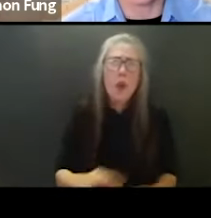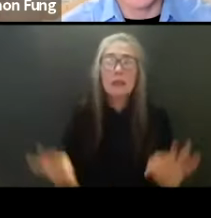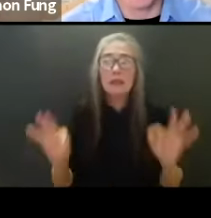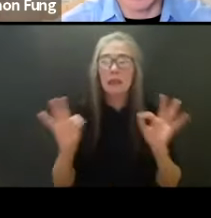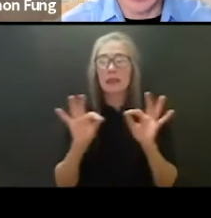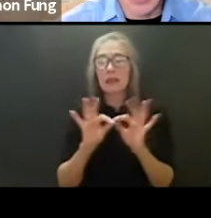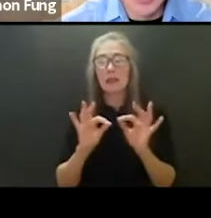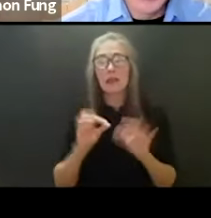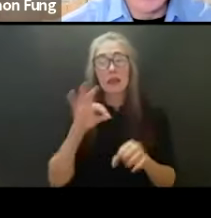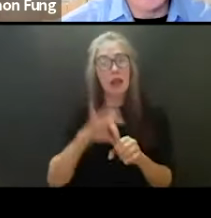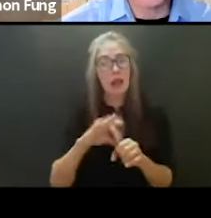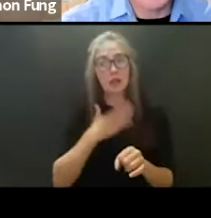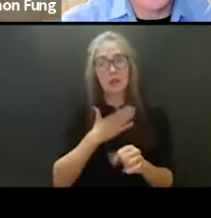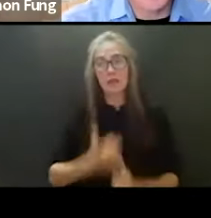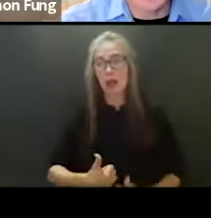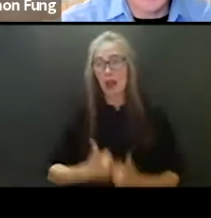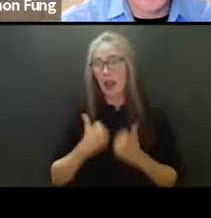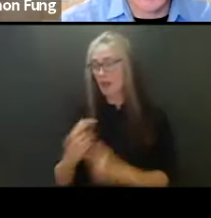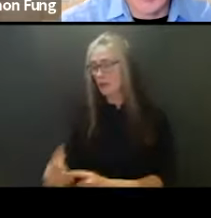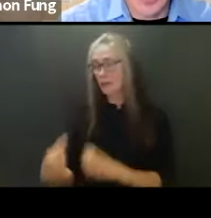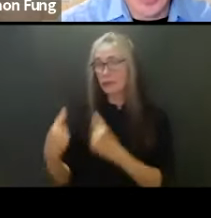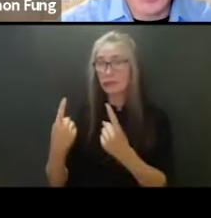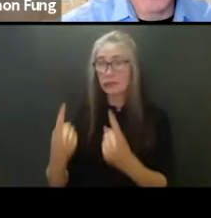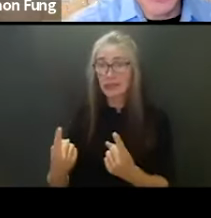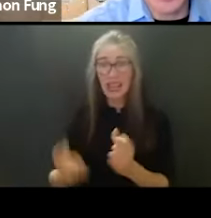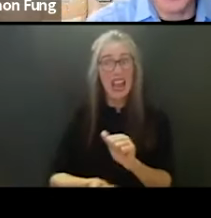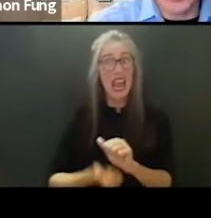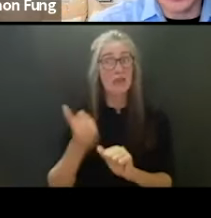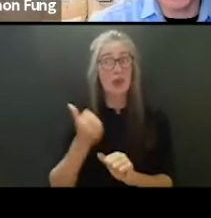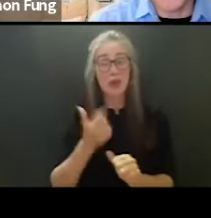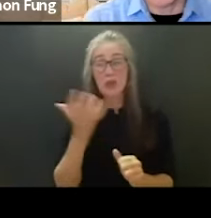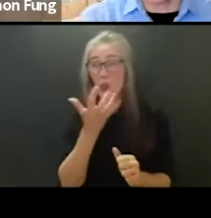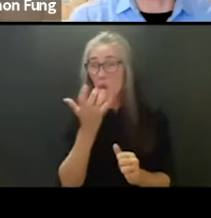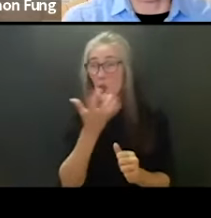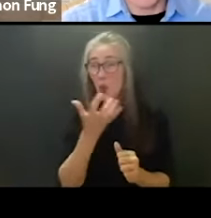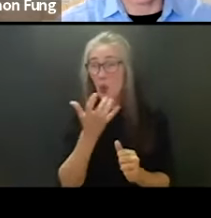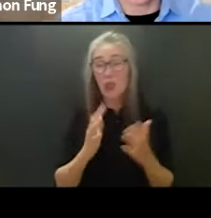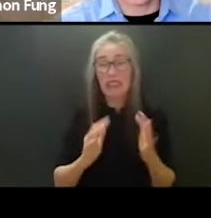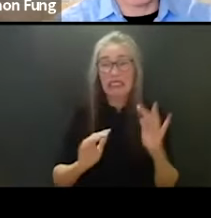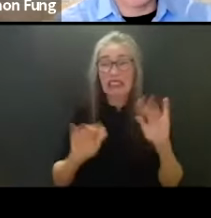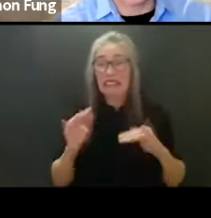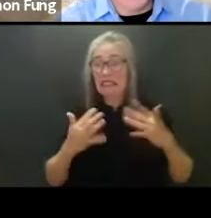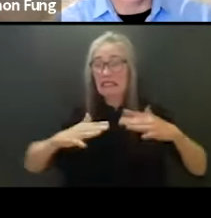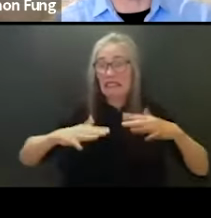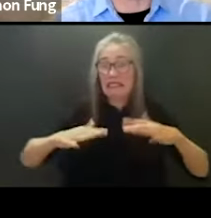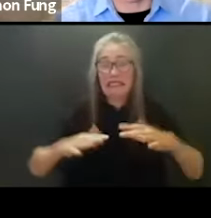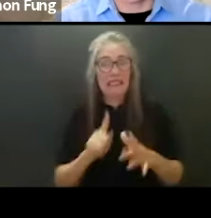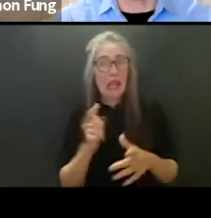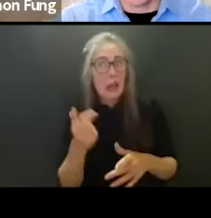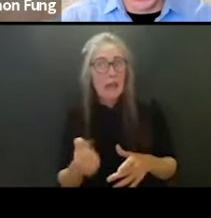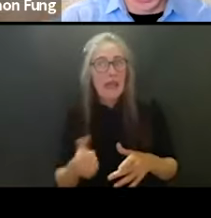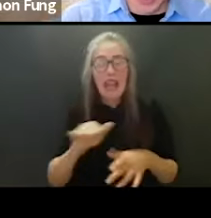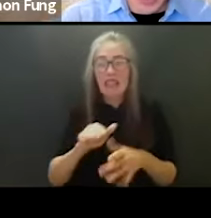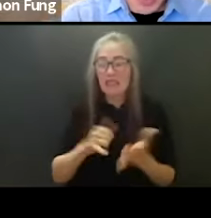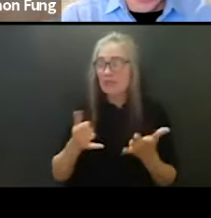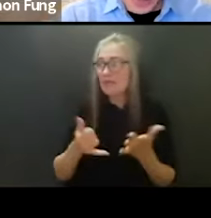This is the most significant election in my lifetime, and perhaps the most fragile American